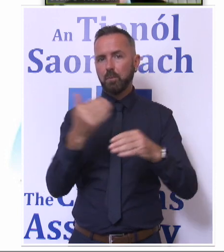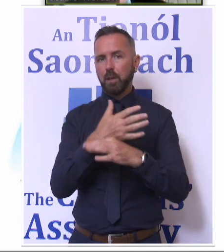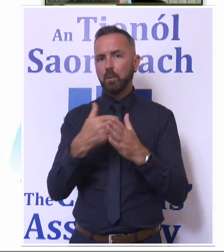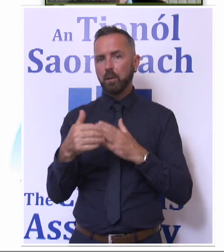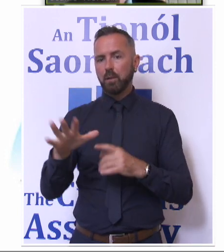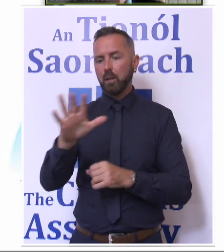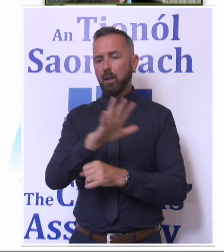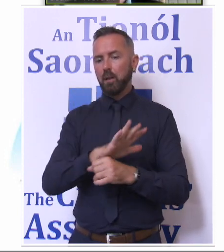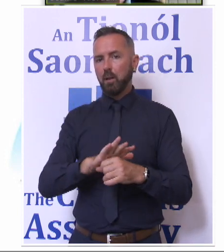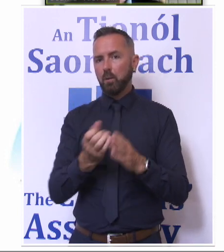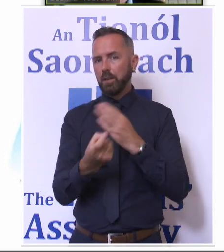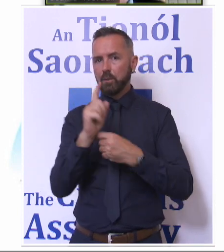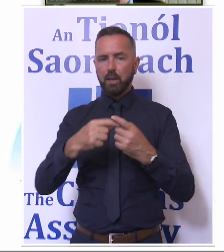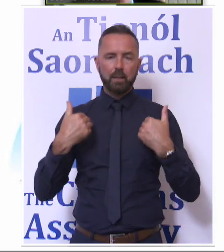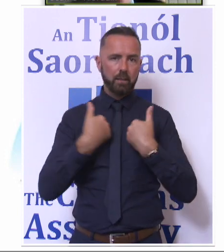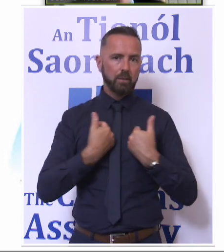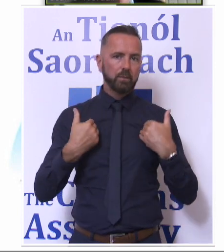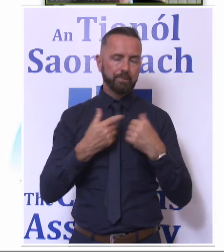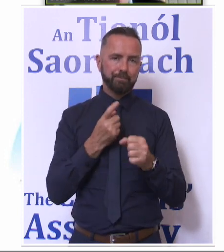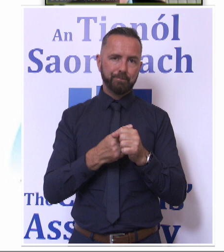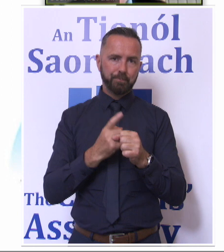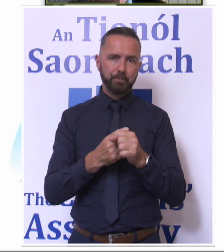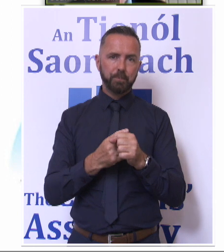local issues and concerns. And again,